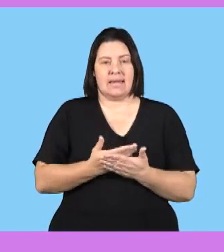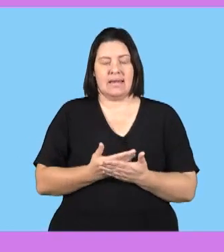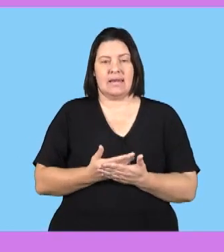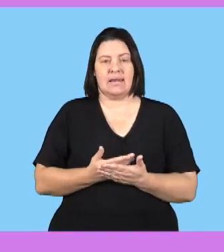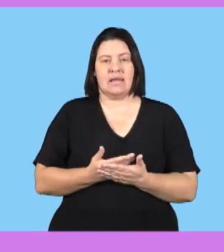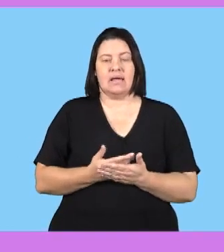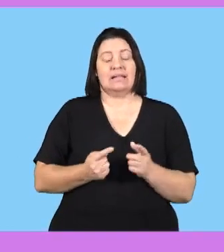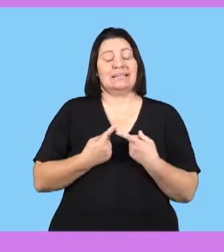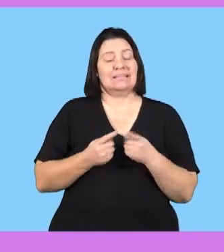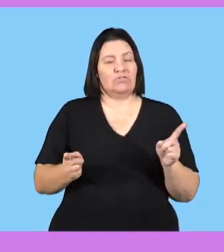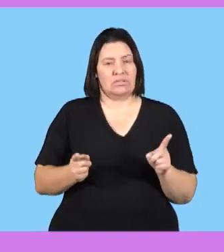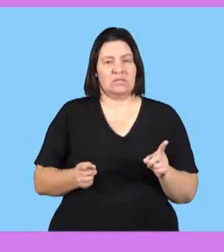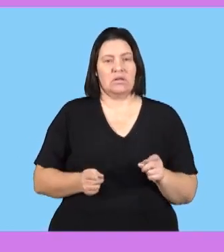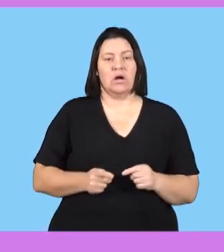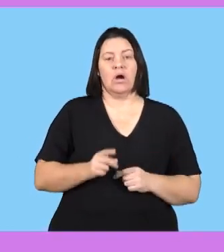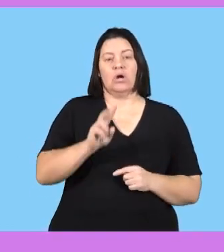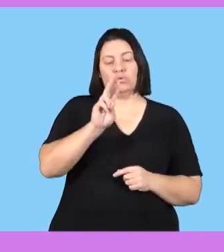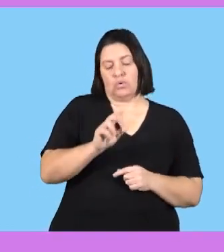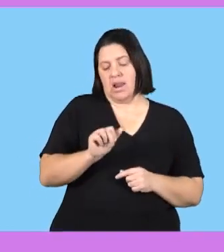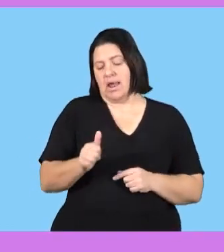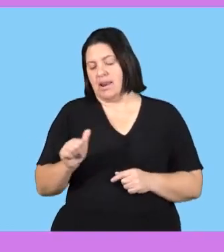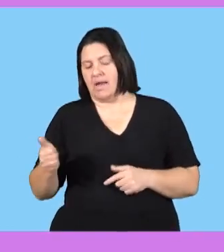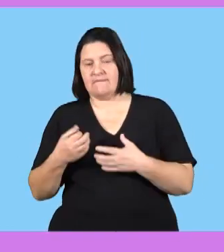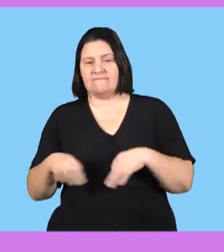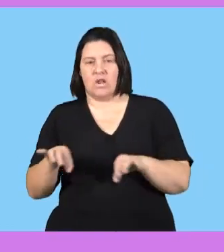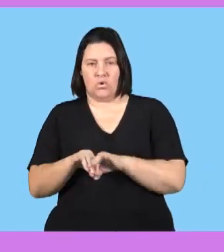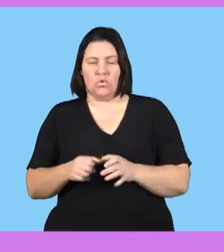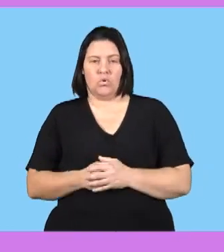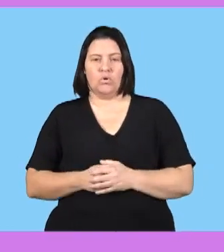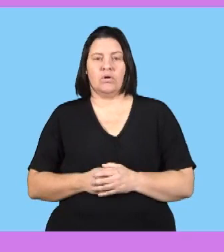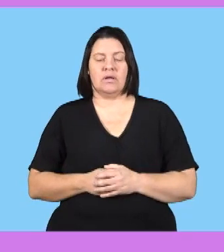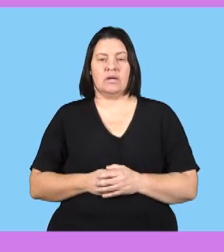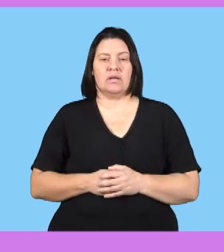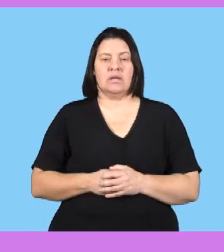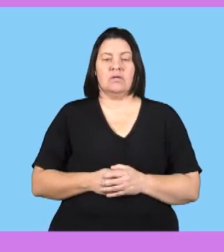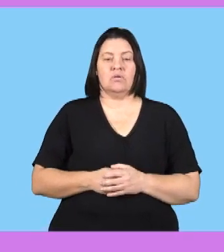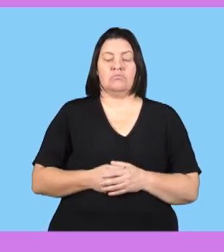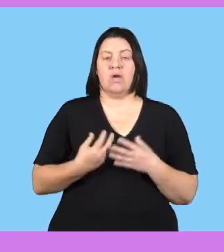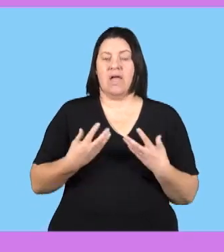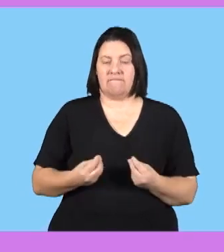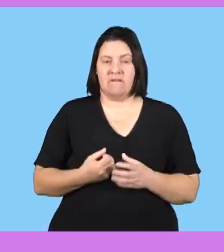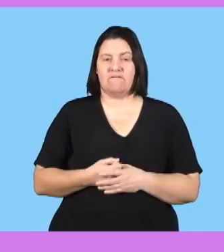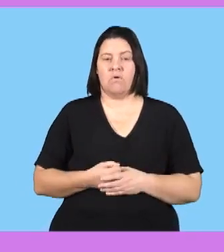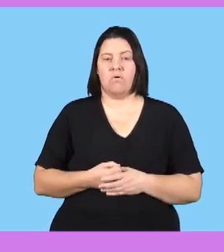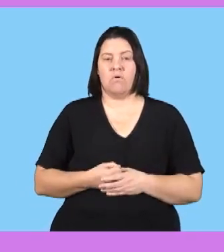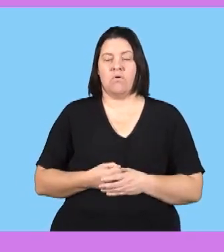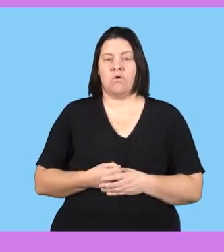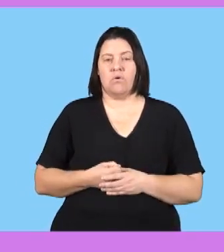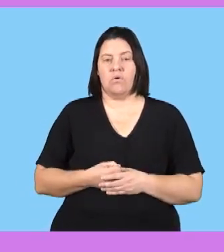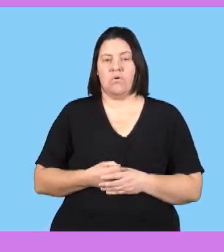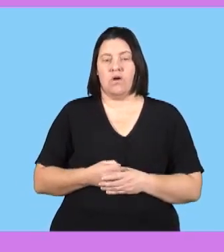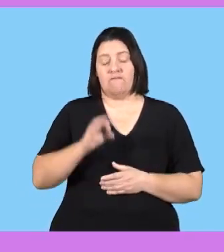we can get the difference between the two consecutive values. So the two consecutive values that we have